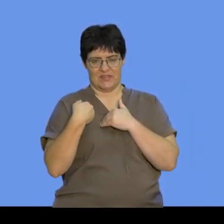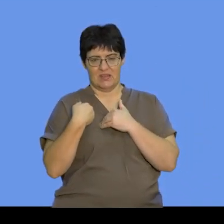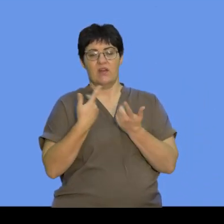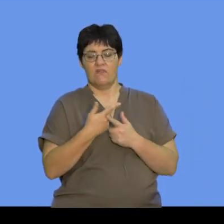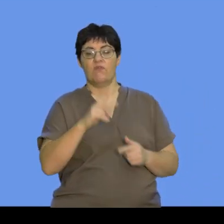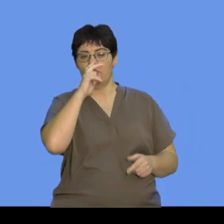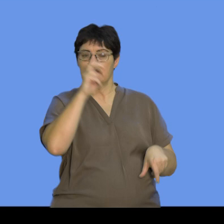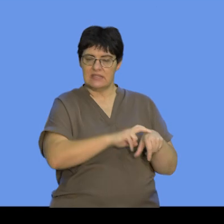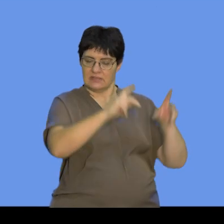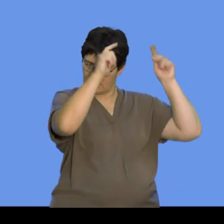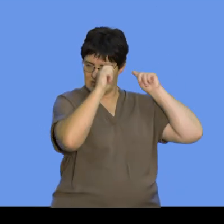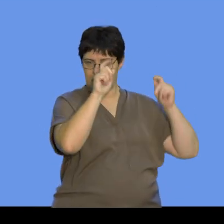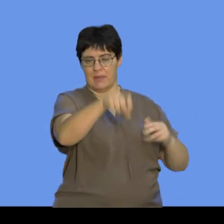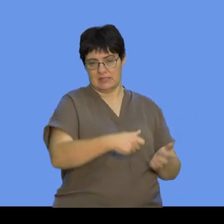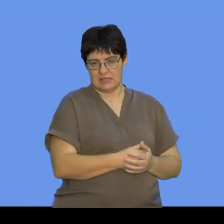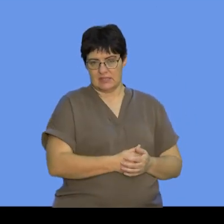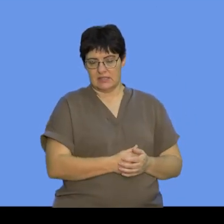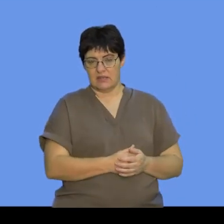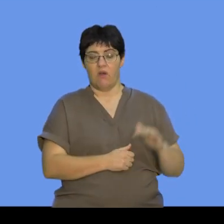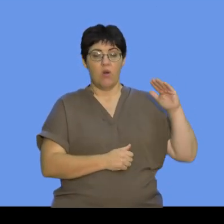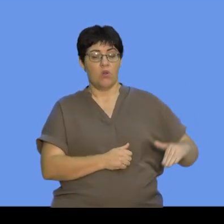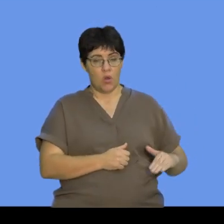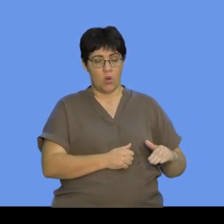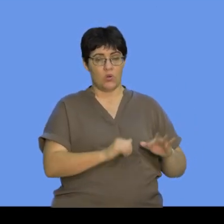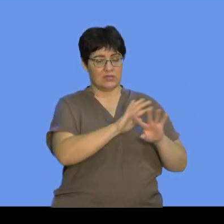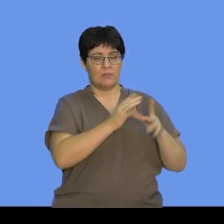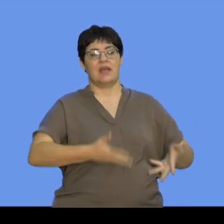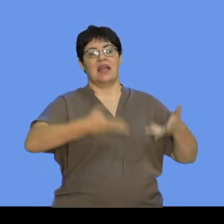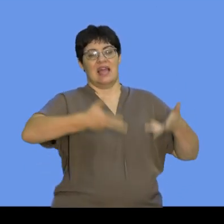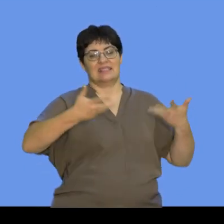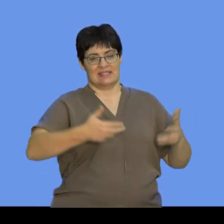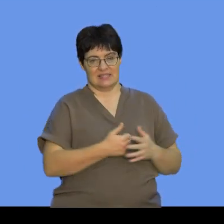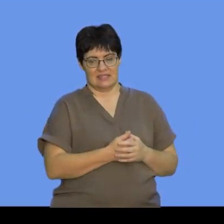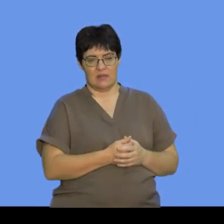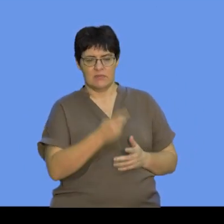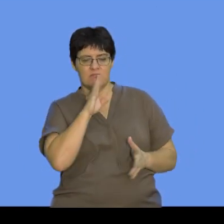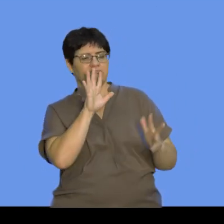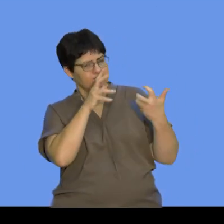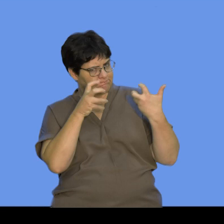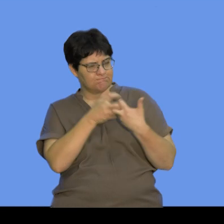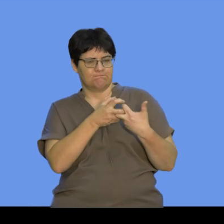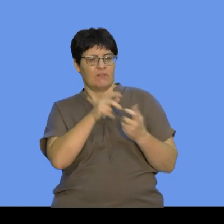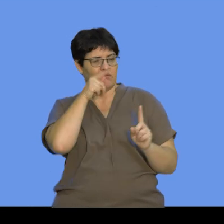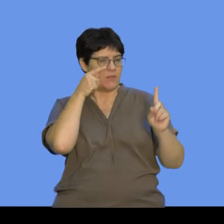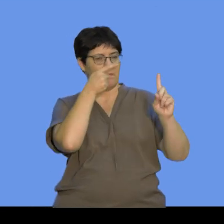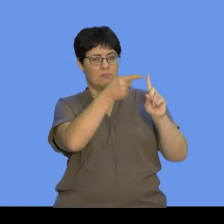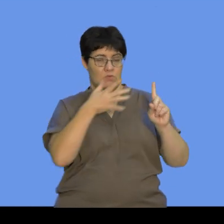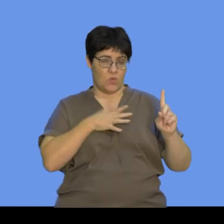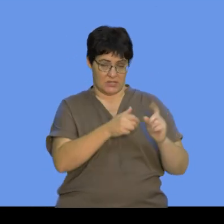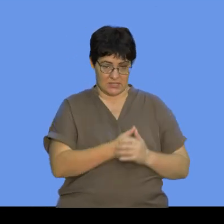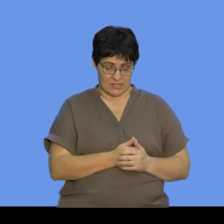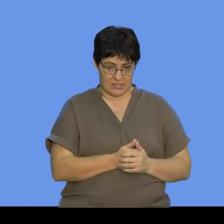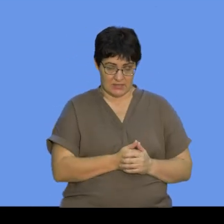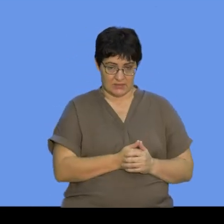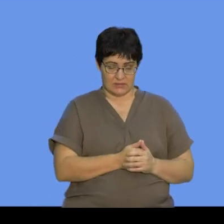have that. So if it's a low density, it means it will be lighter, and it could be ideal for that purpose of